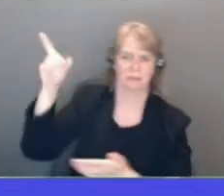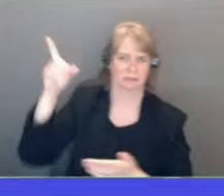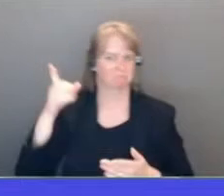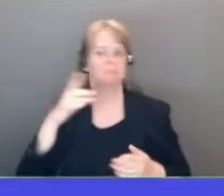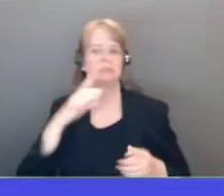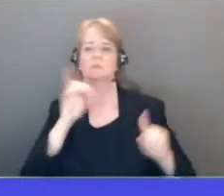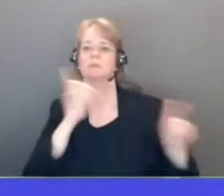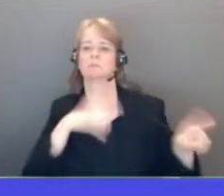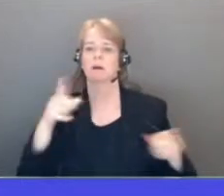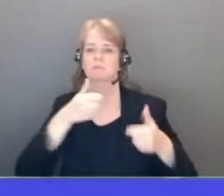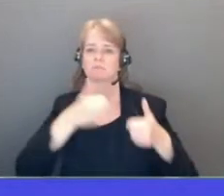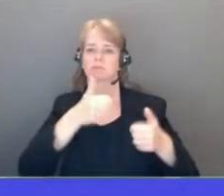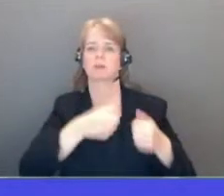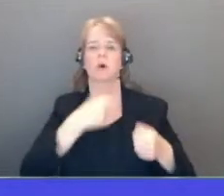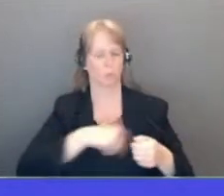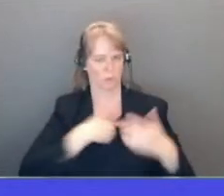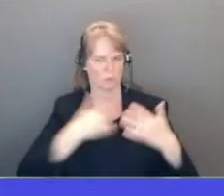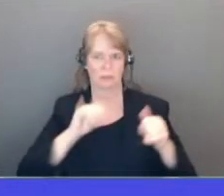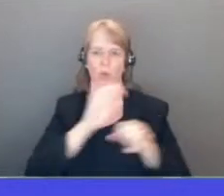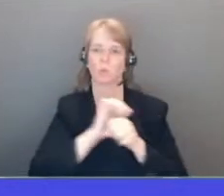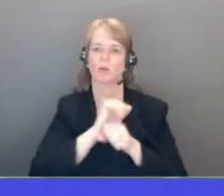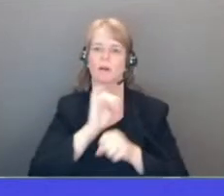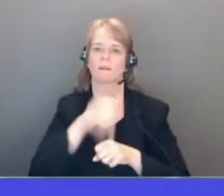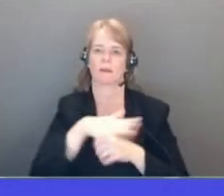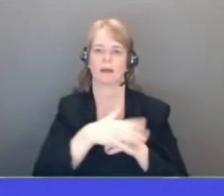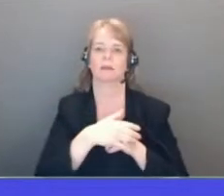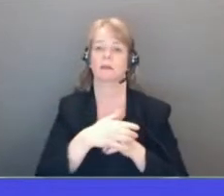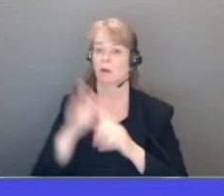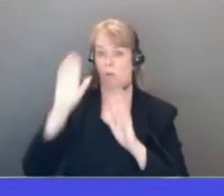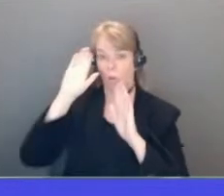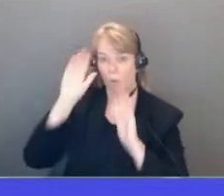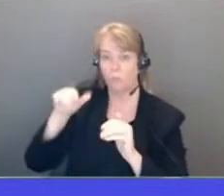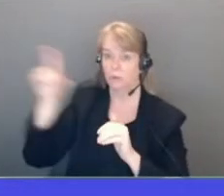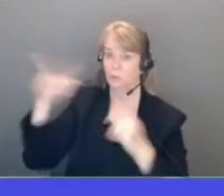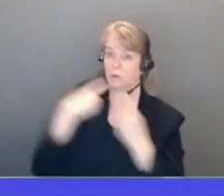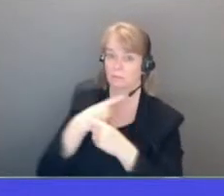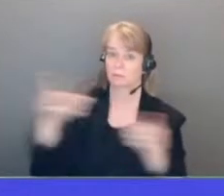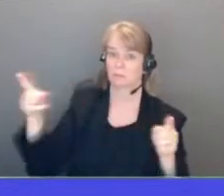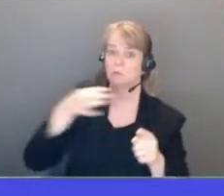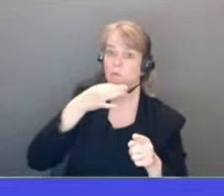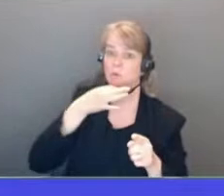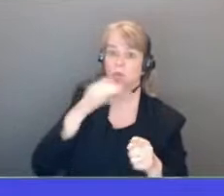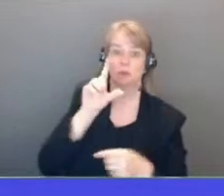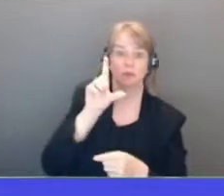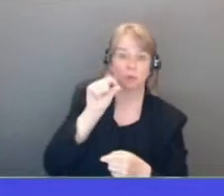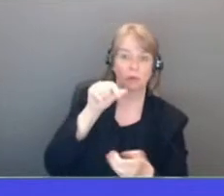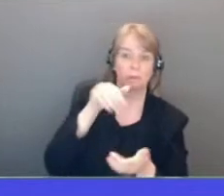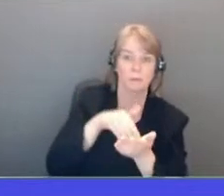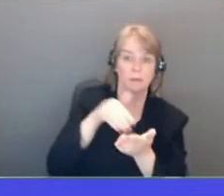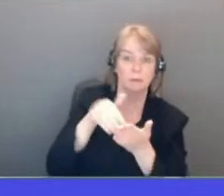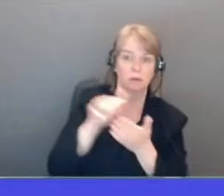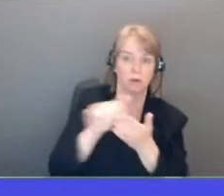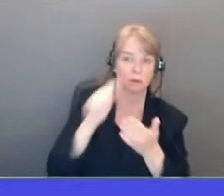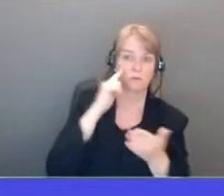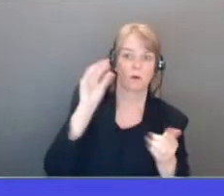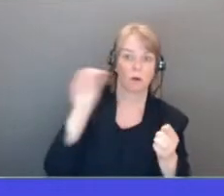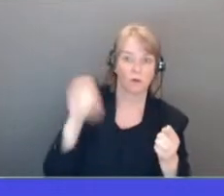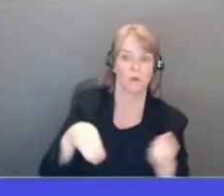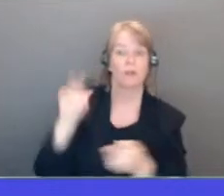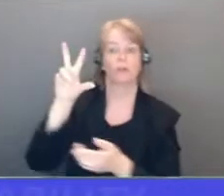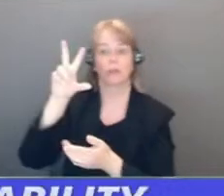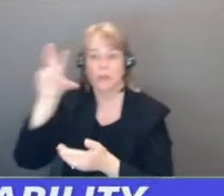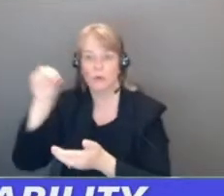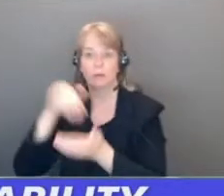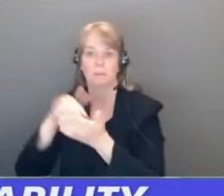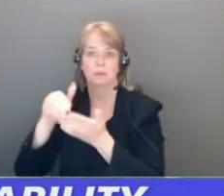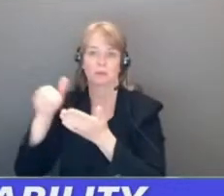that he will announce 20 million for Ottawa and 30 million for Hydro Ottawa. This is money